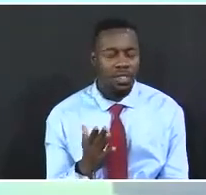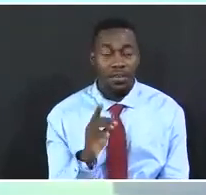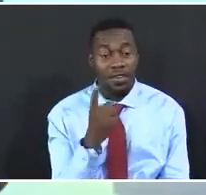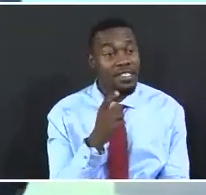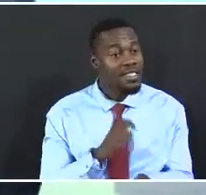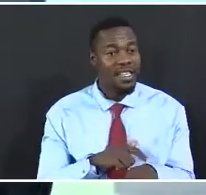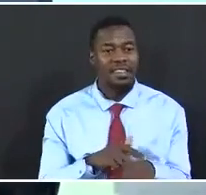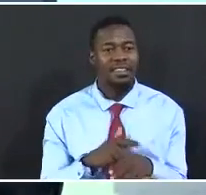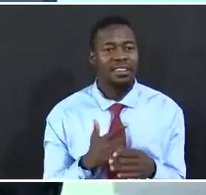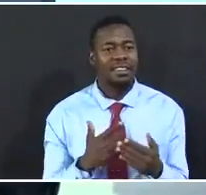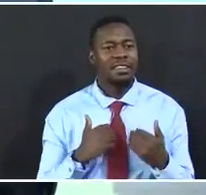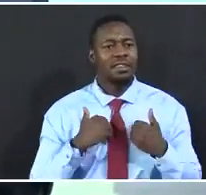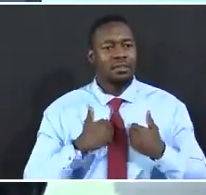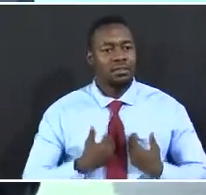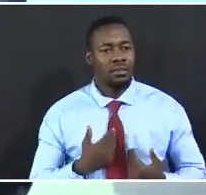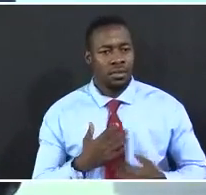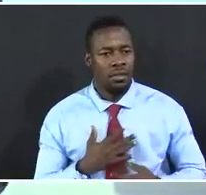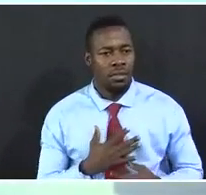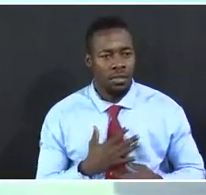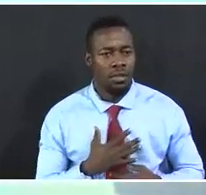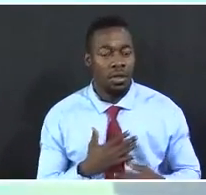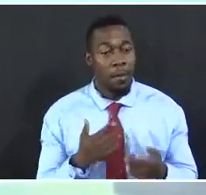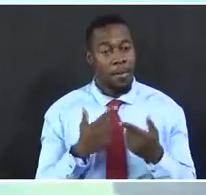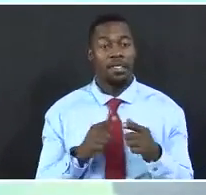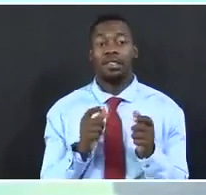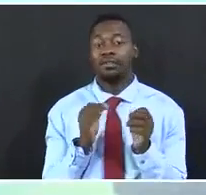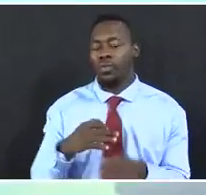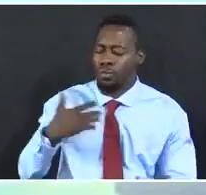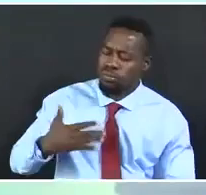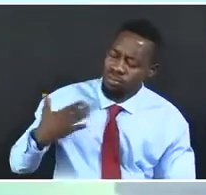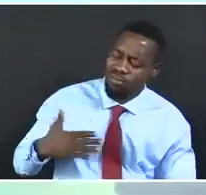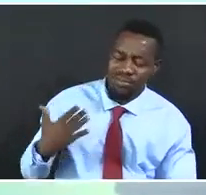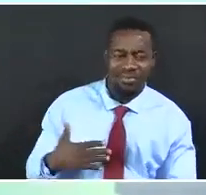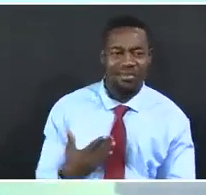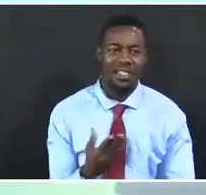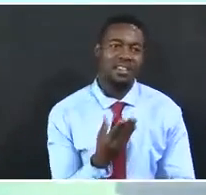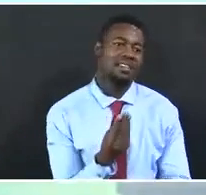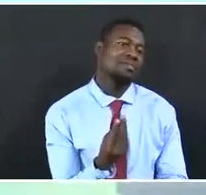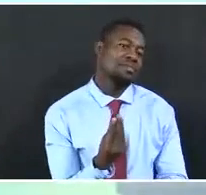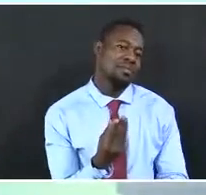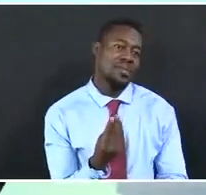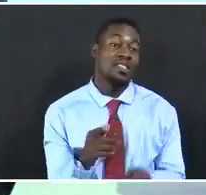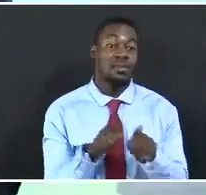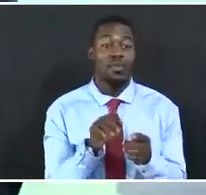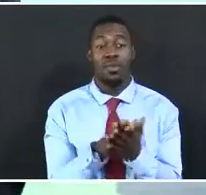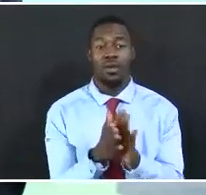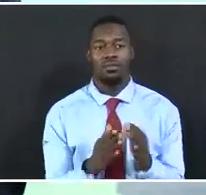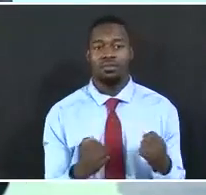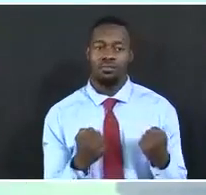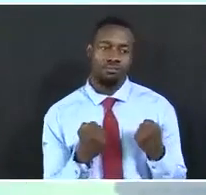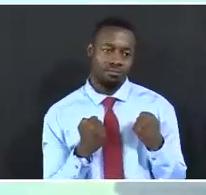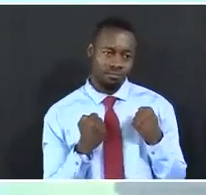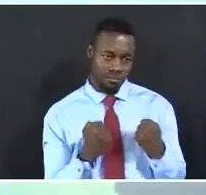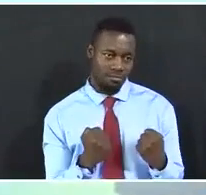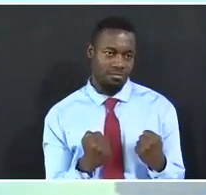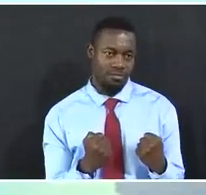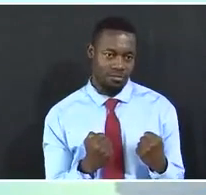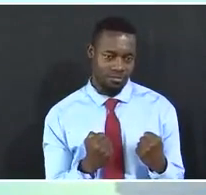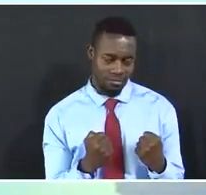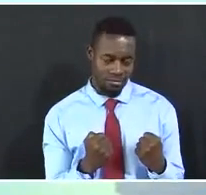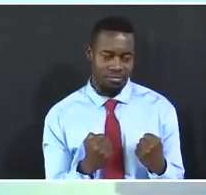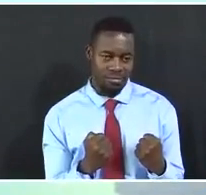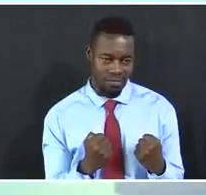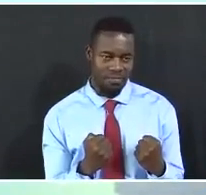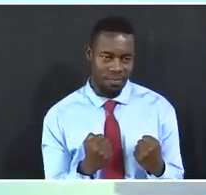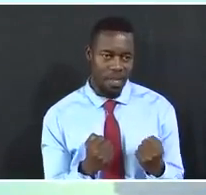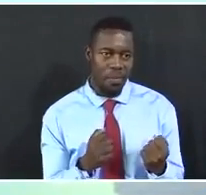our spirituality. I don't know what you and me are doing to strengthen ourselves so that we can be able to ascend